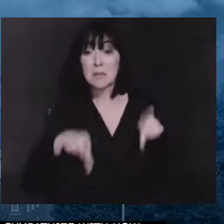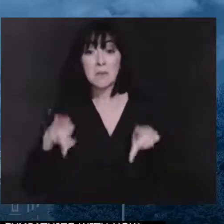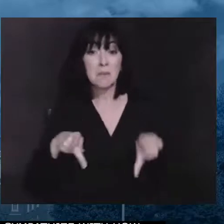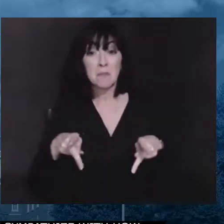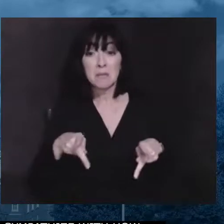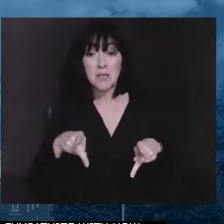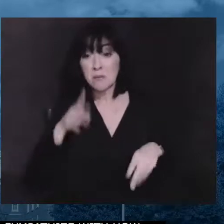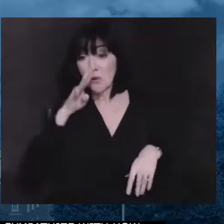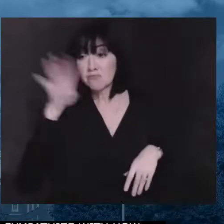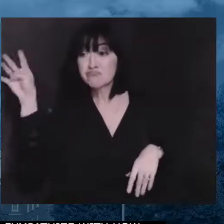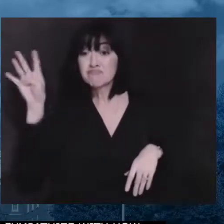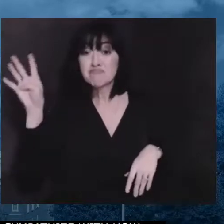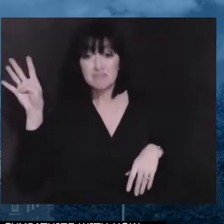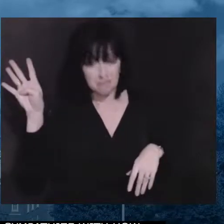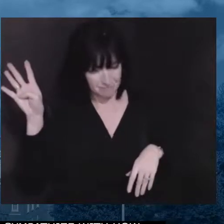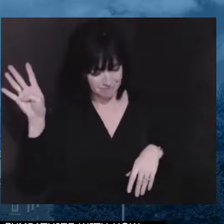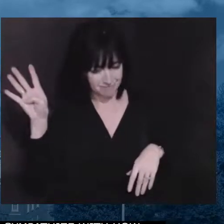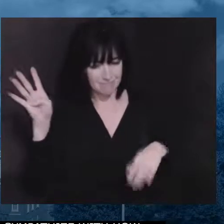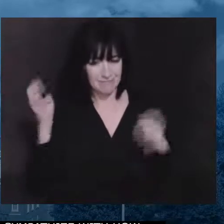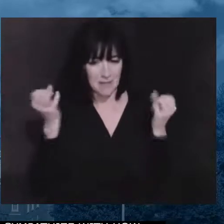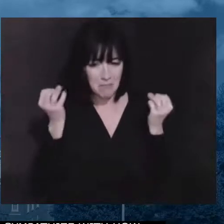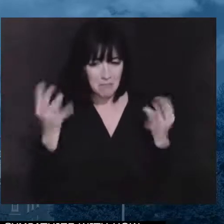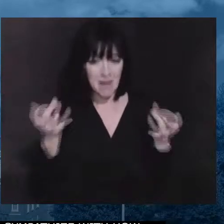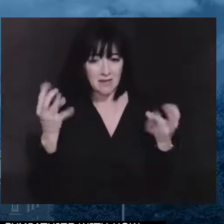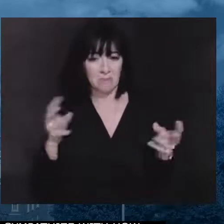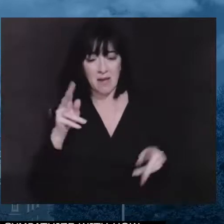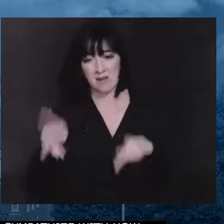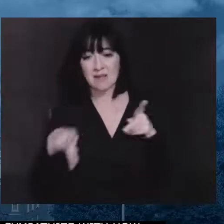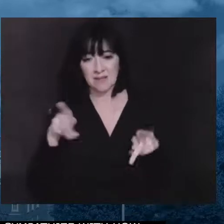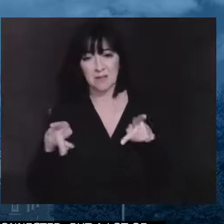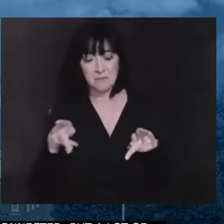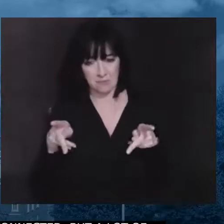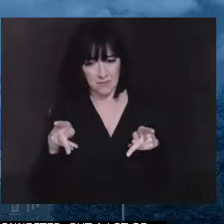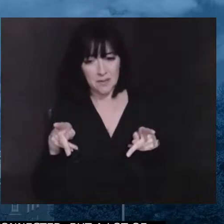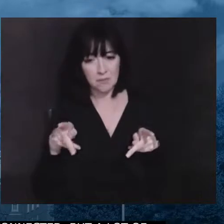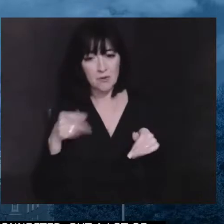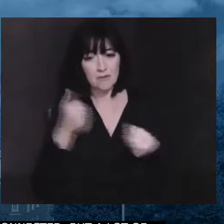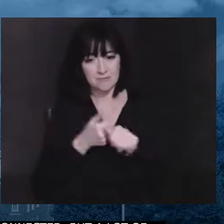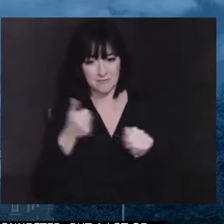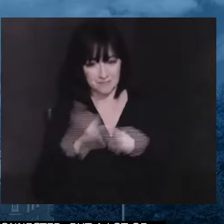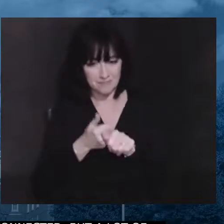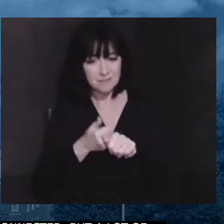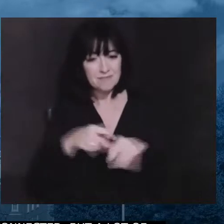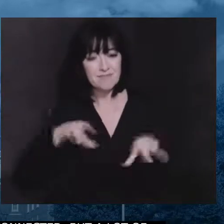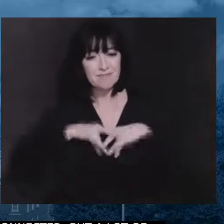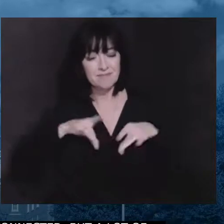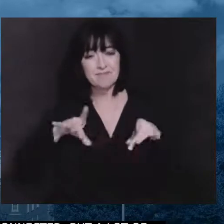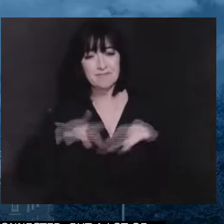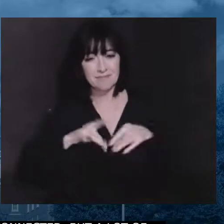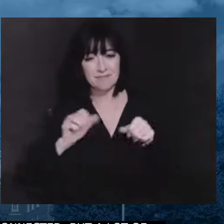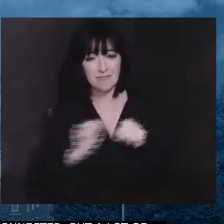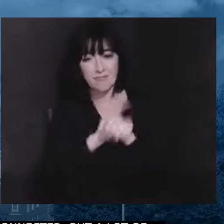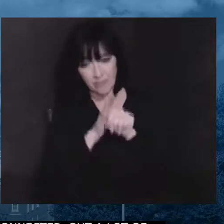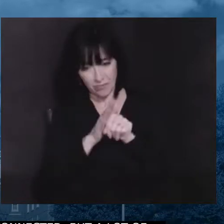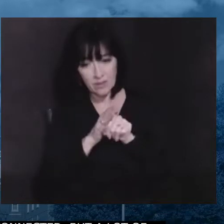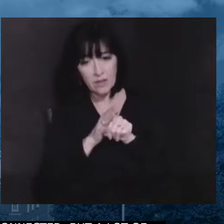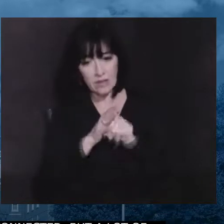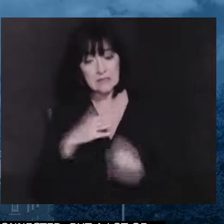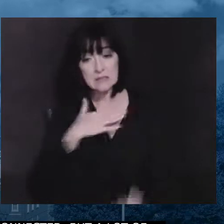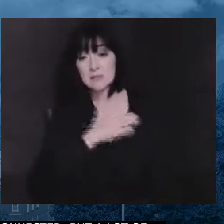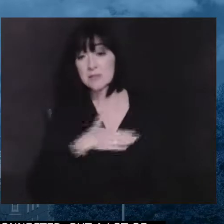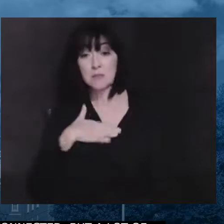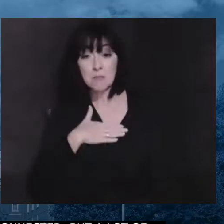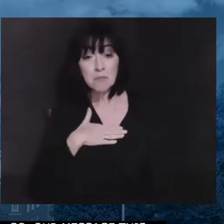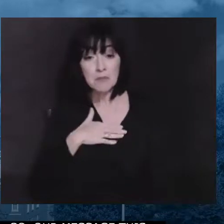first message by far is, please just hold off this year and only spend time with those in your